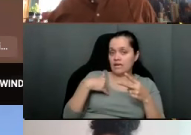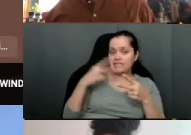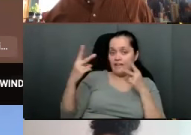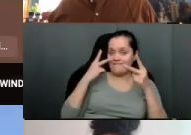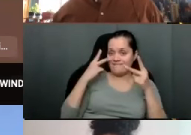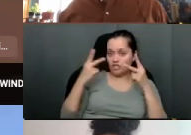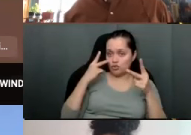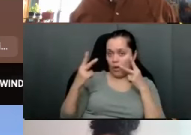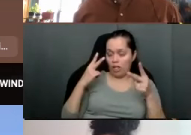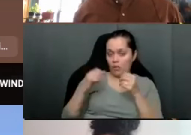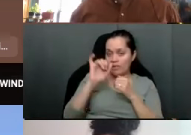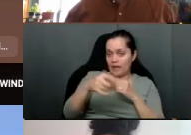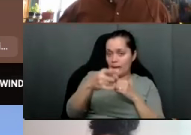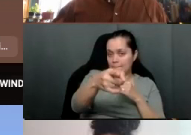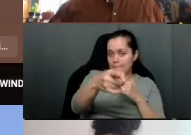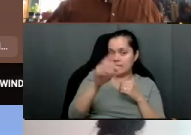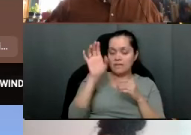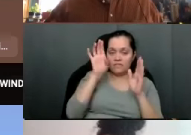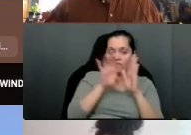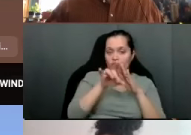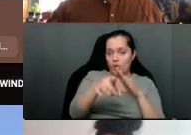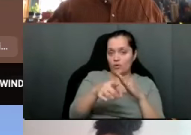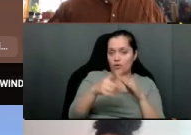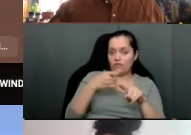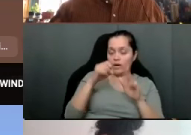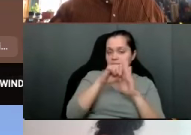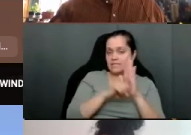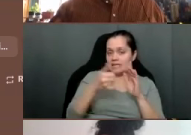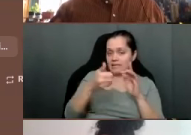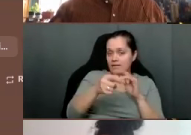visual with that, this photograph from the state.